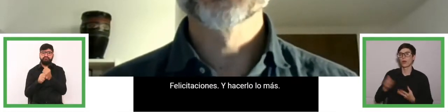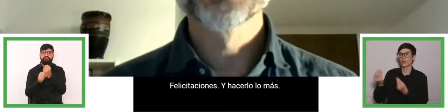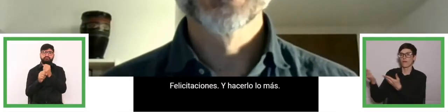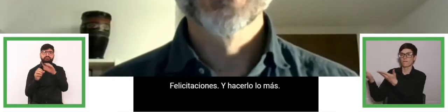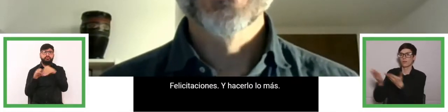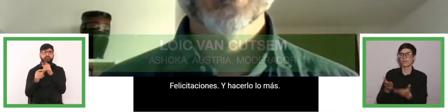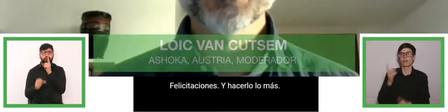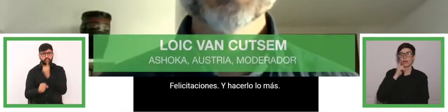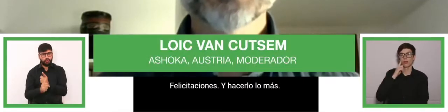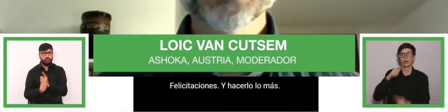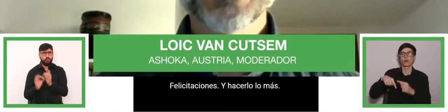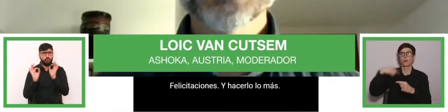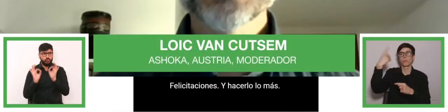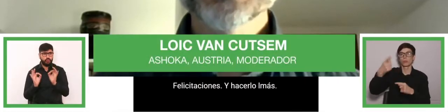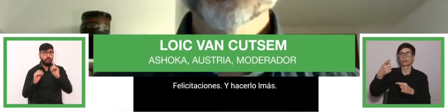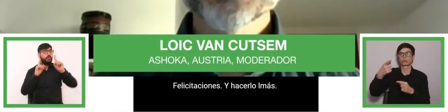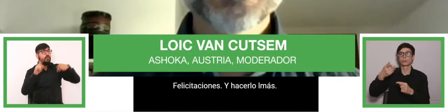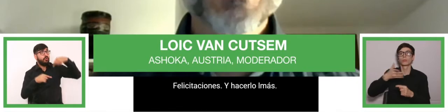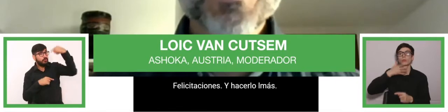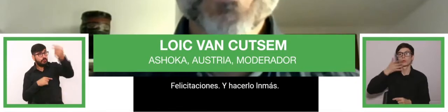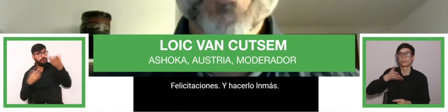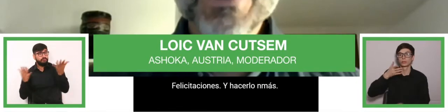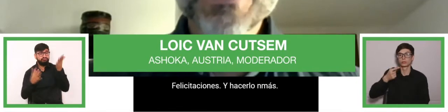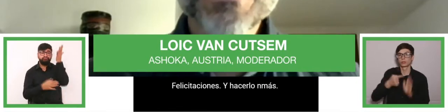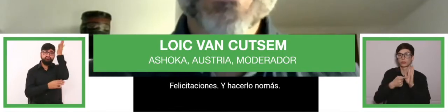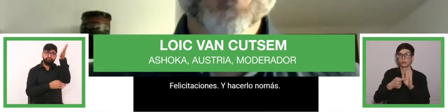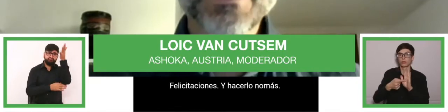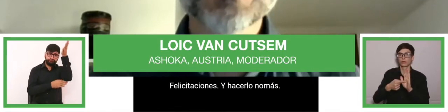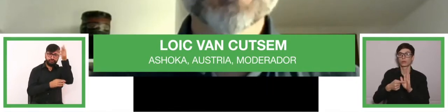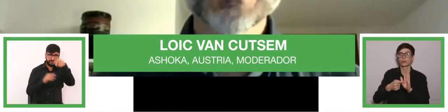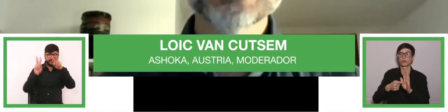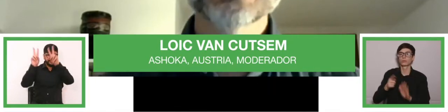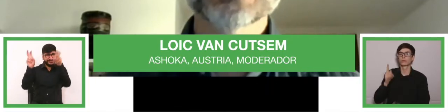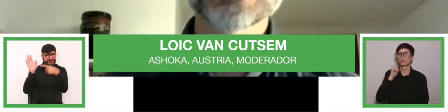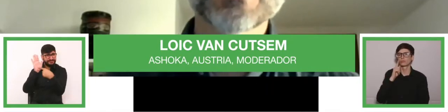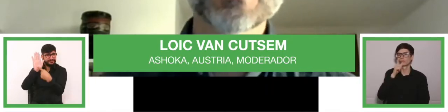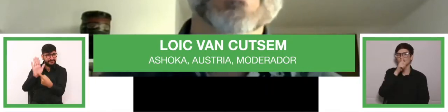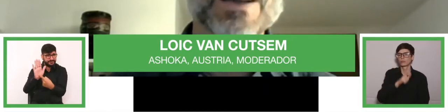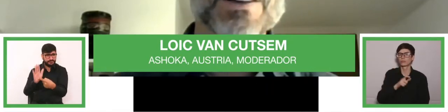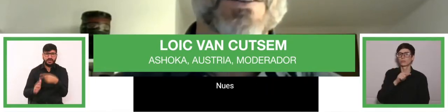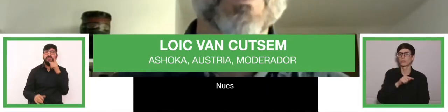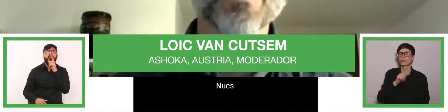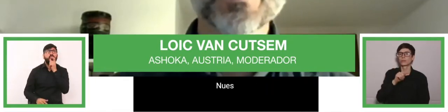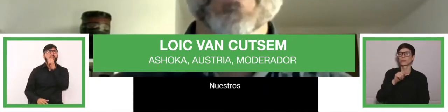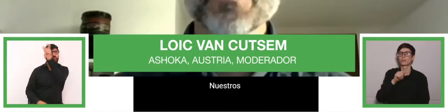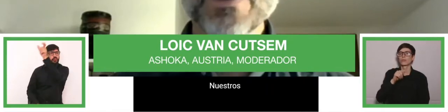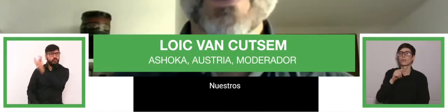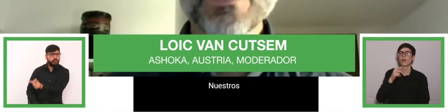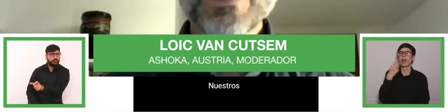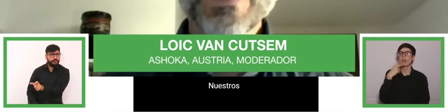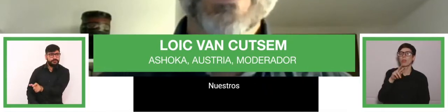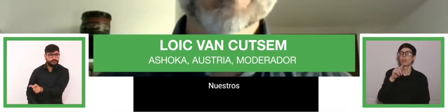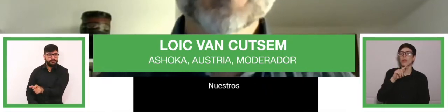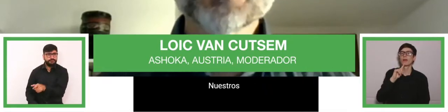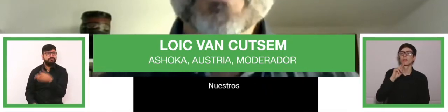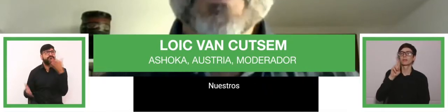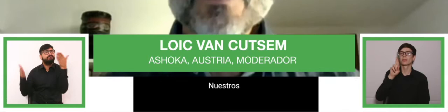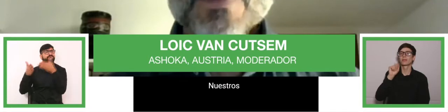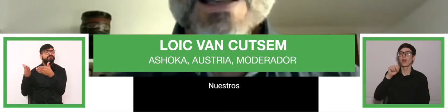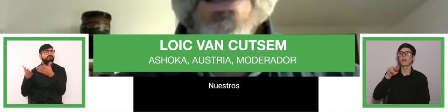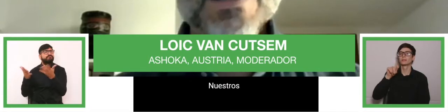of Connie Vandarakis, who is the interim president of DanceAbility's International Board,